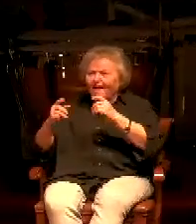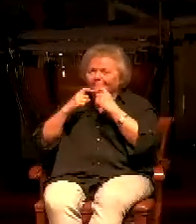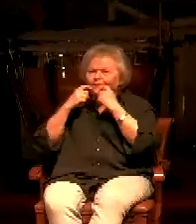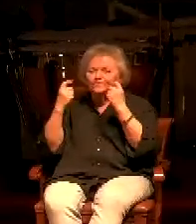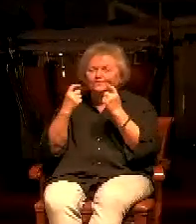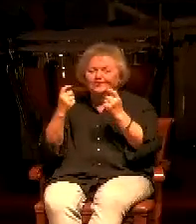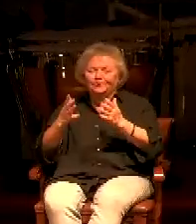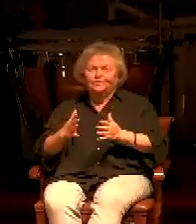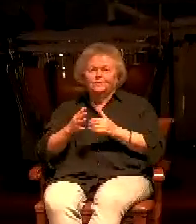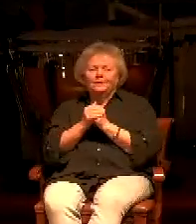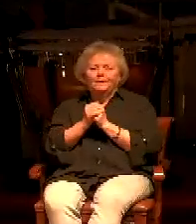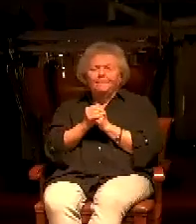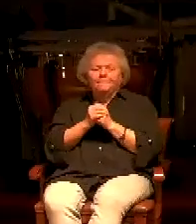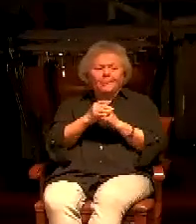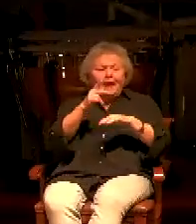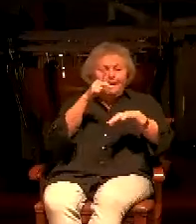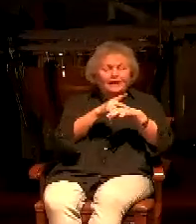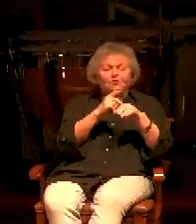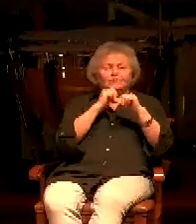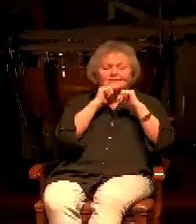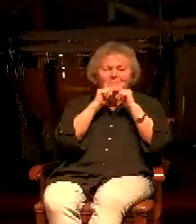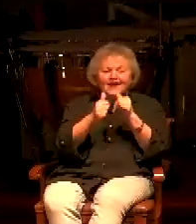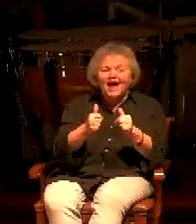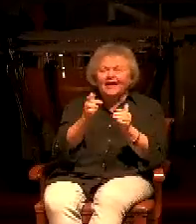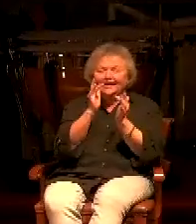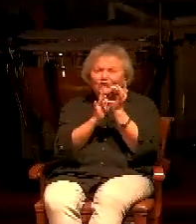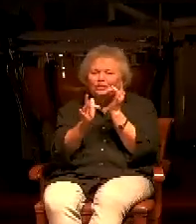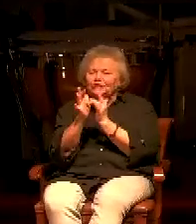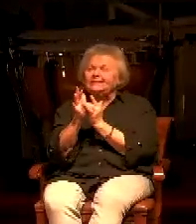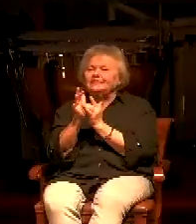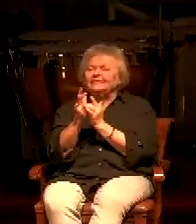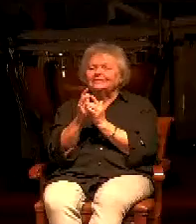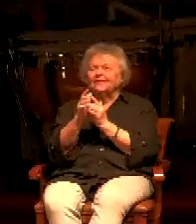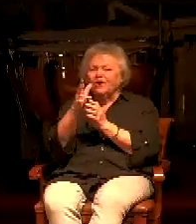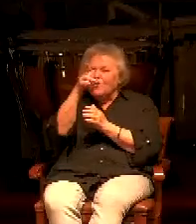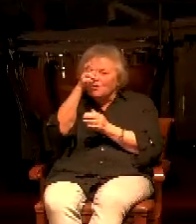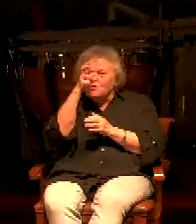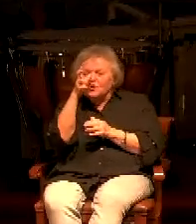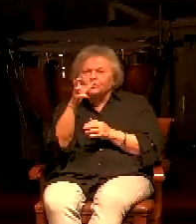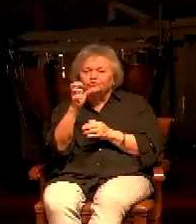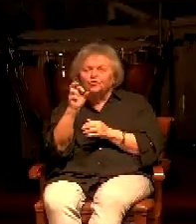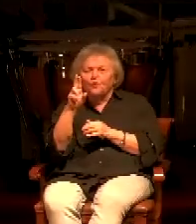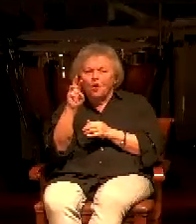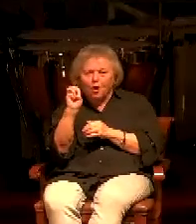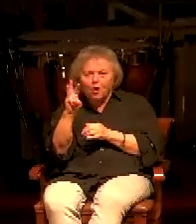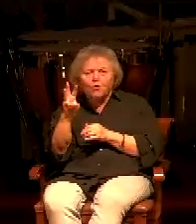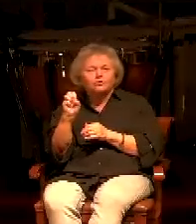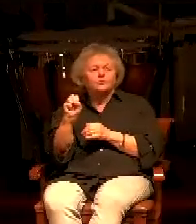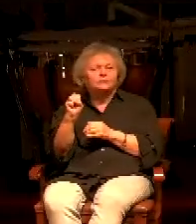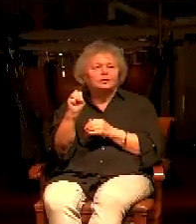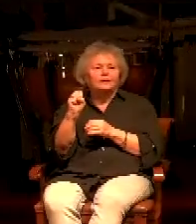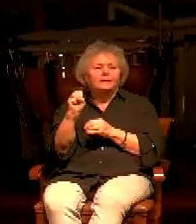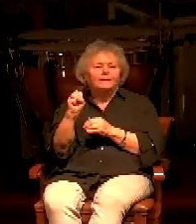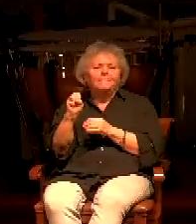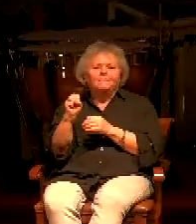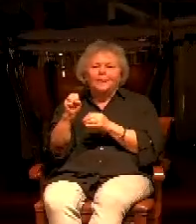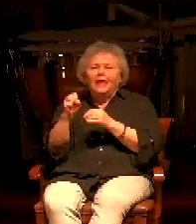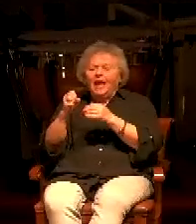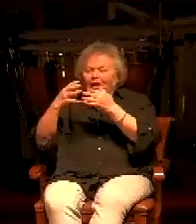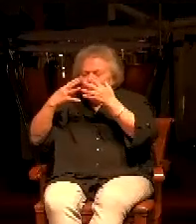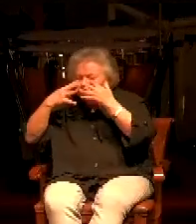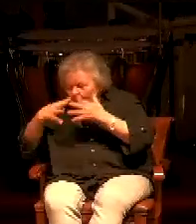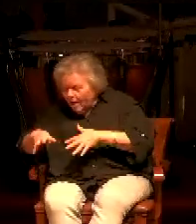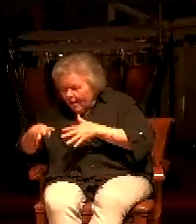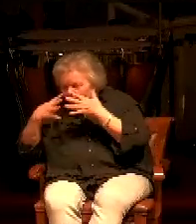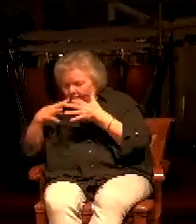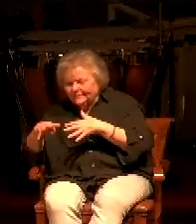denying Jesus and hears the rooster and runs away and weeps bitter tears, his tears will not fix his sin, but the